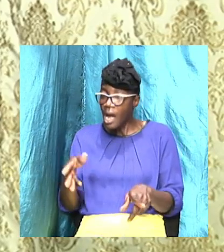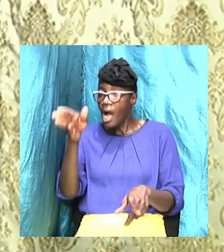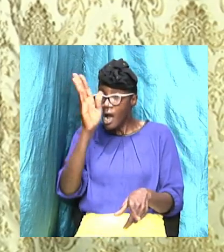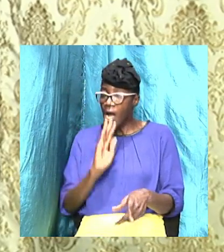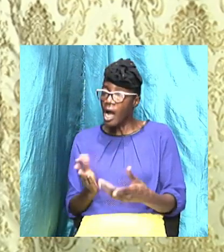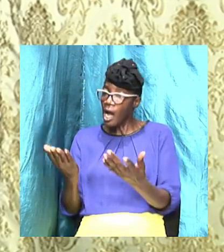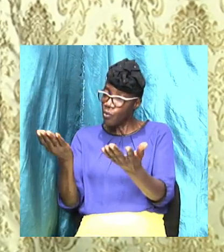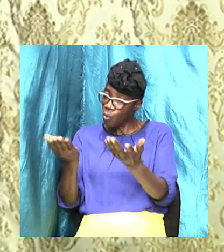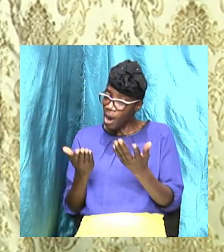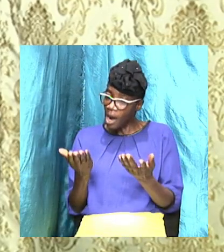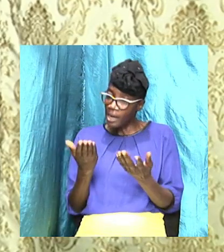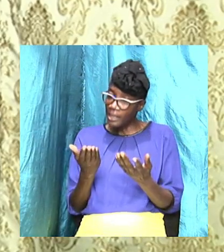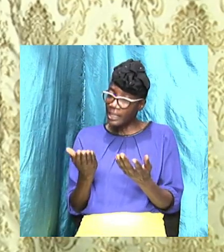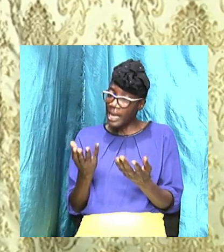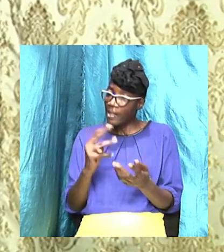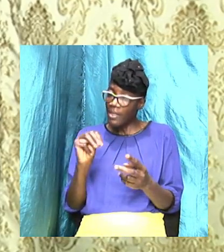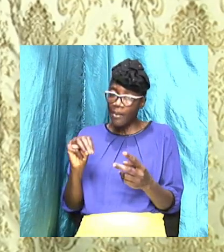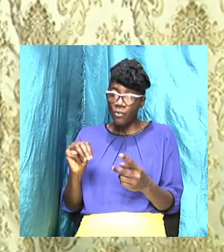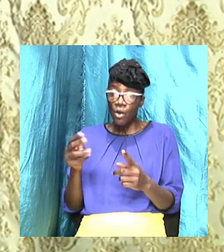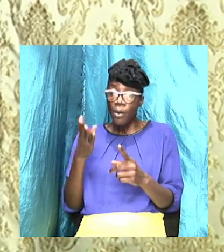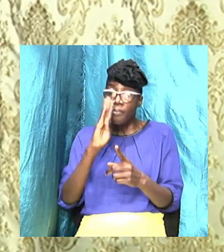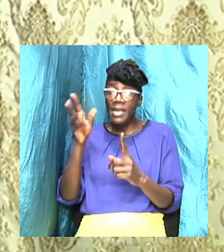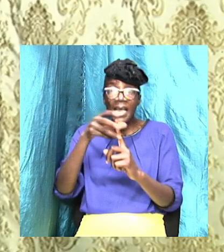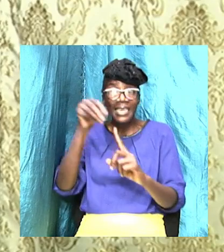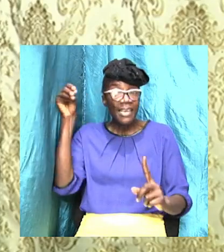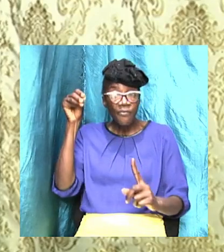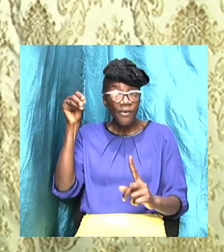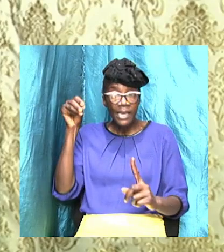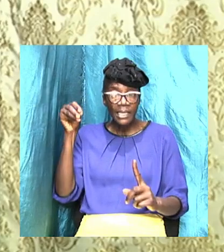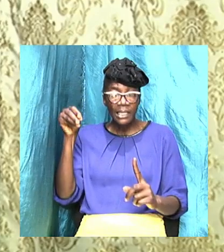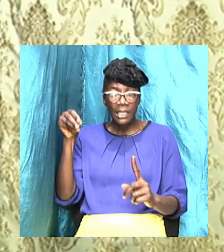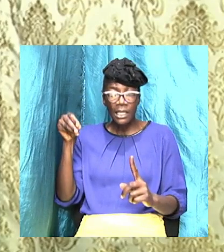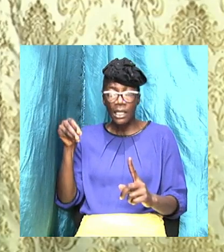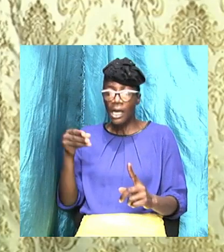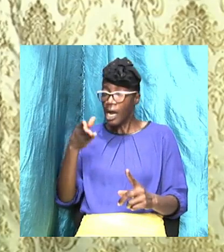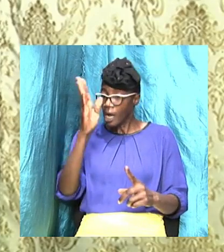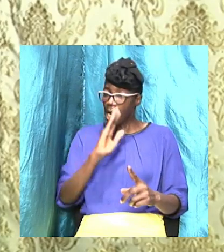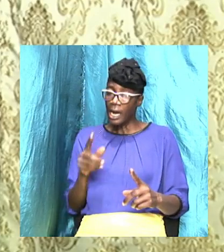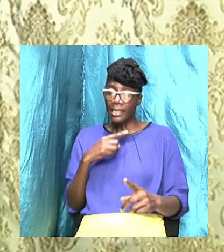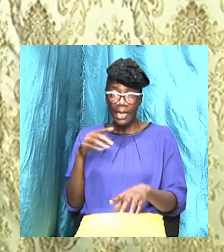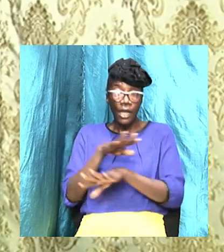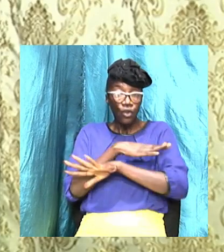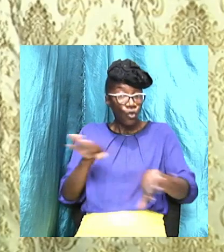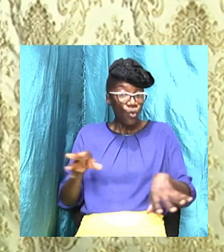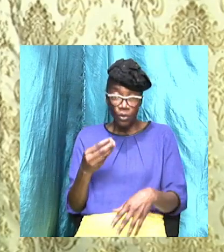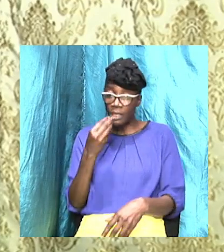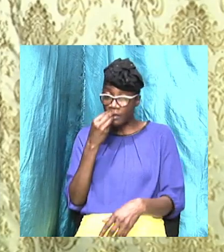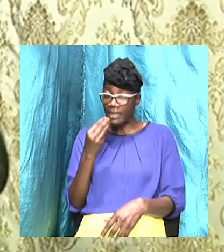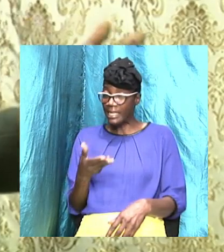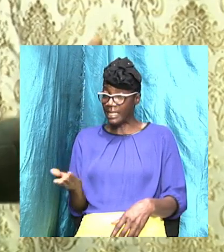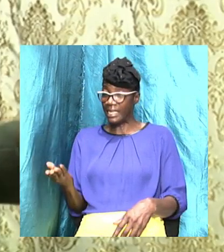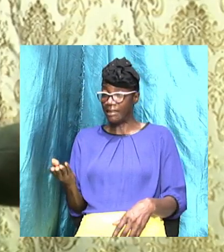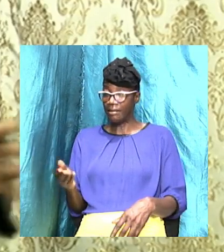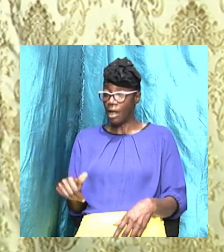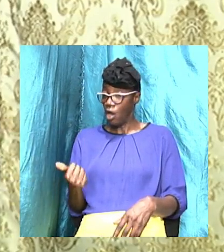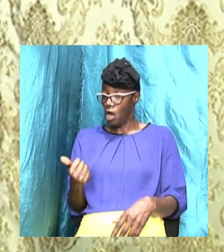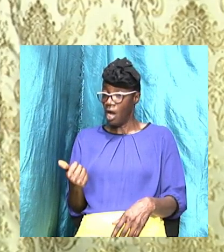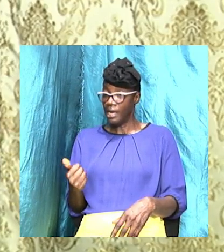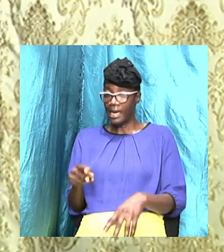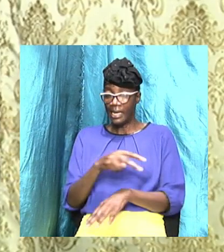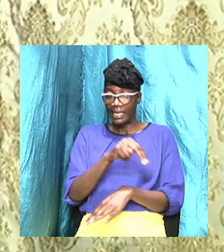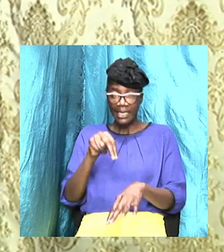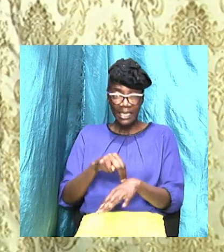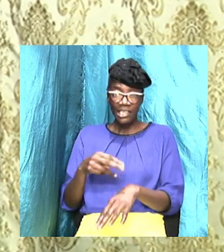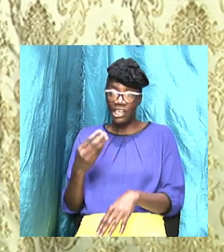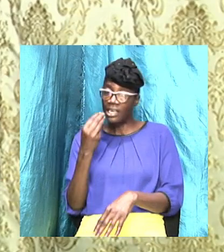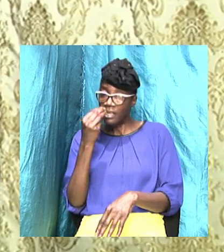be particular, peculiar. And so he had to say, look here, don't eat it. Because the other nation eat it, I don't